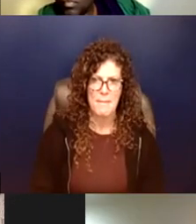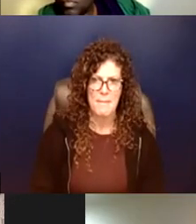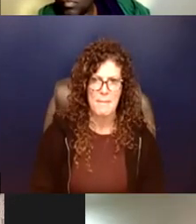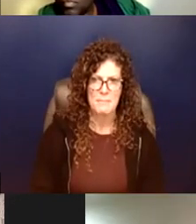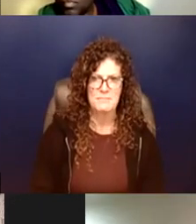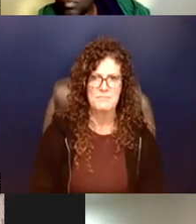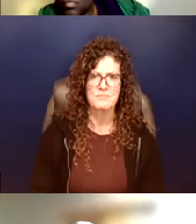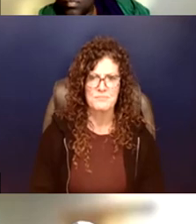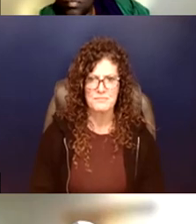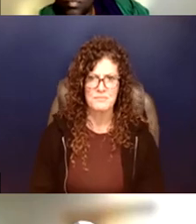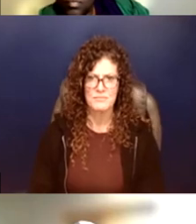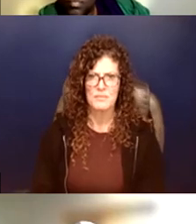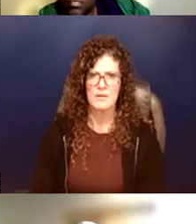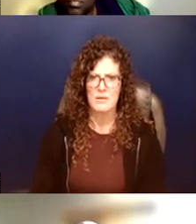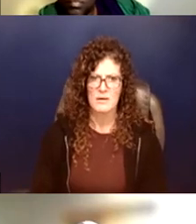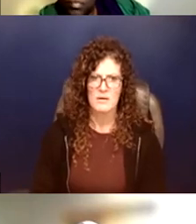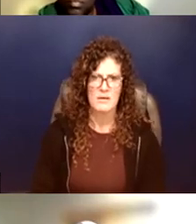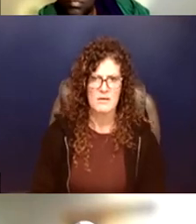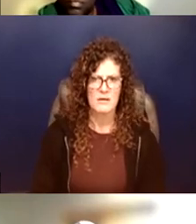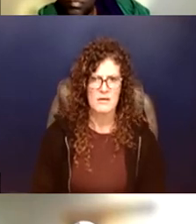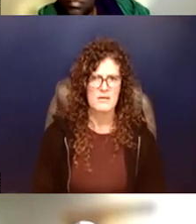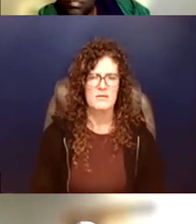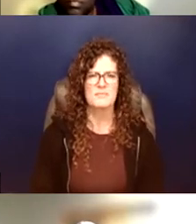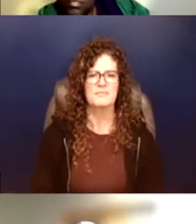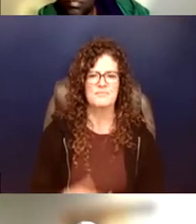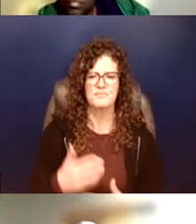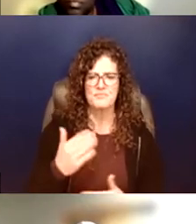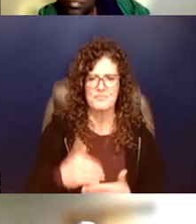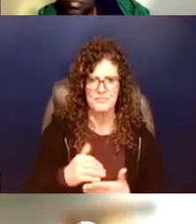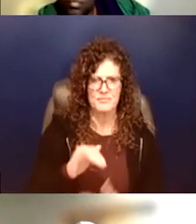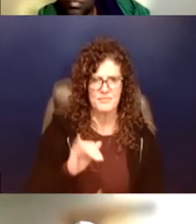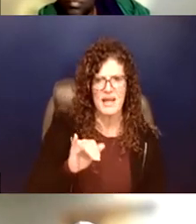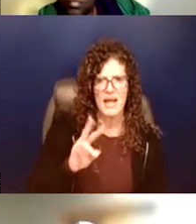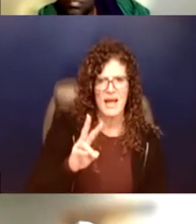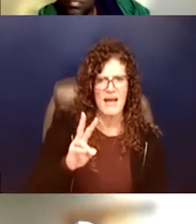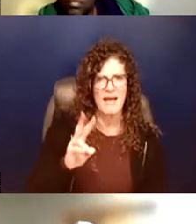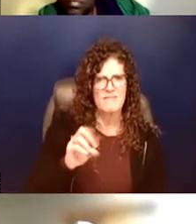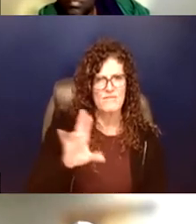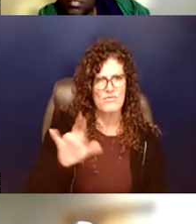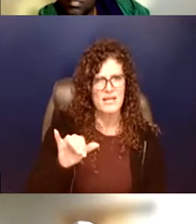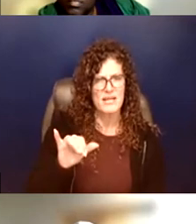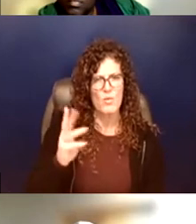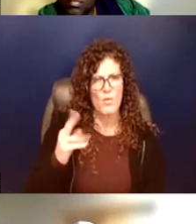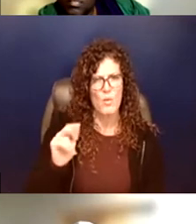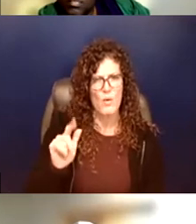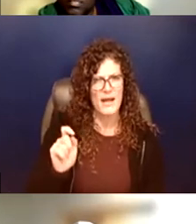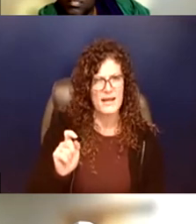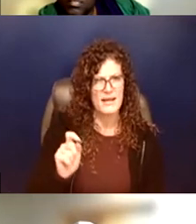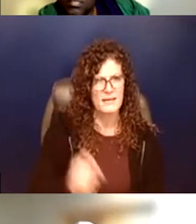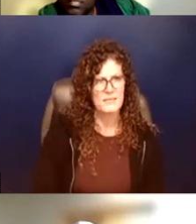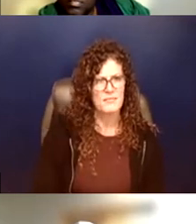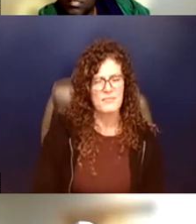Thank you. Our next speaker is Ivory White. And after Ivory, we'll have Stephanie Rodriguez.